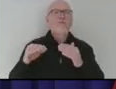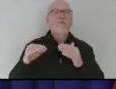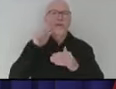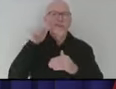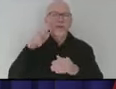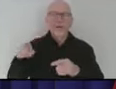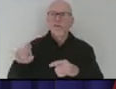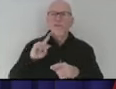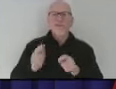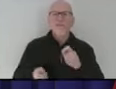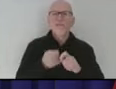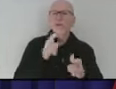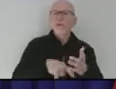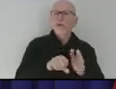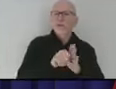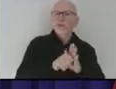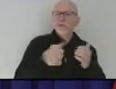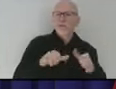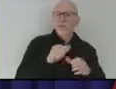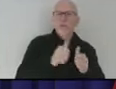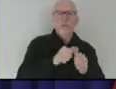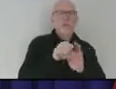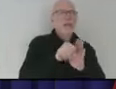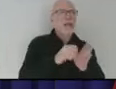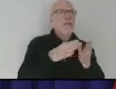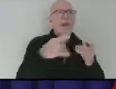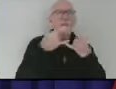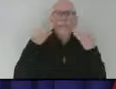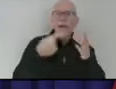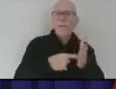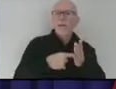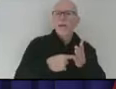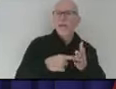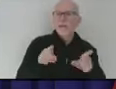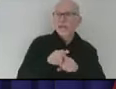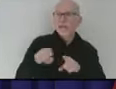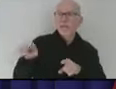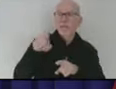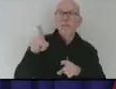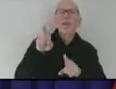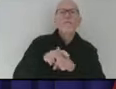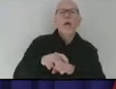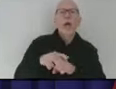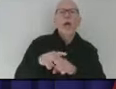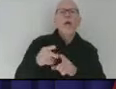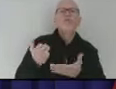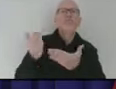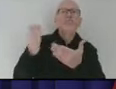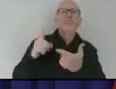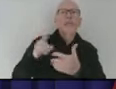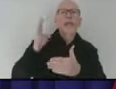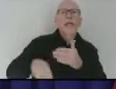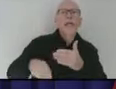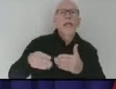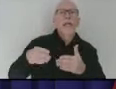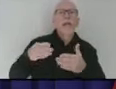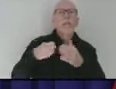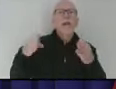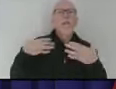what the state's trying to do with the statewide mask mandate? What do you think about those same lawmakers filing a resolution to end the public health